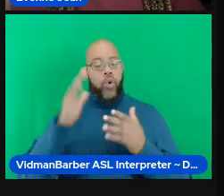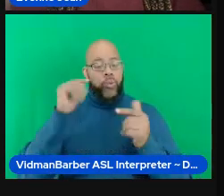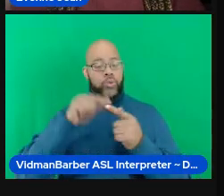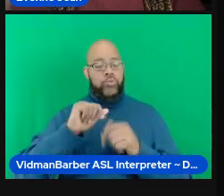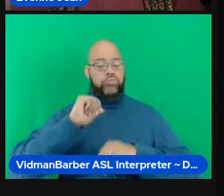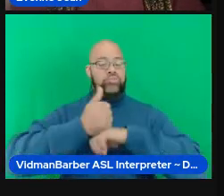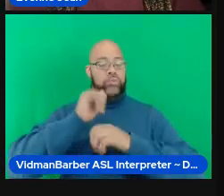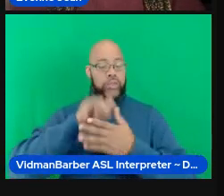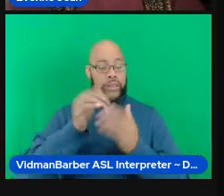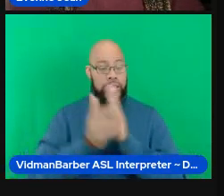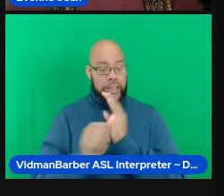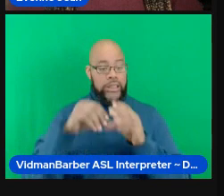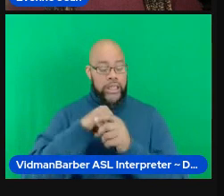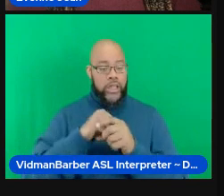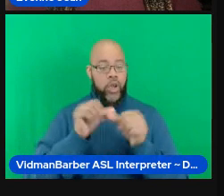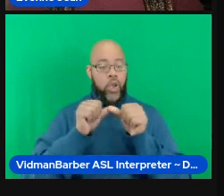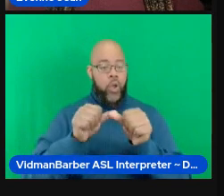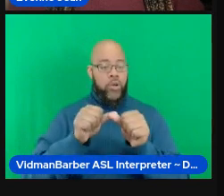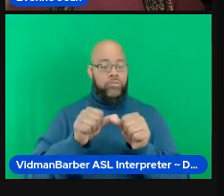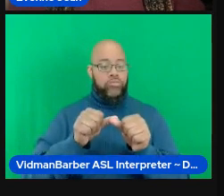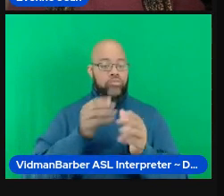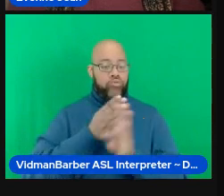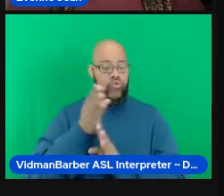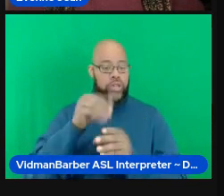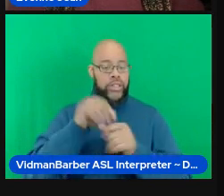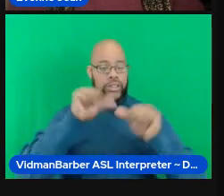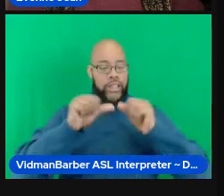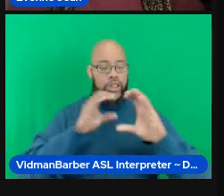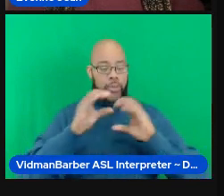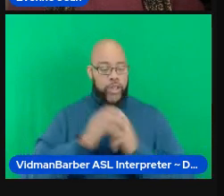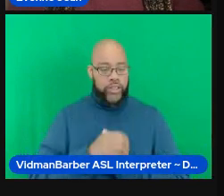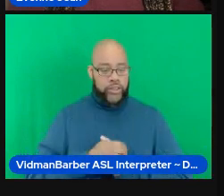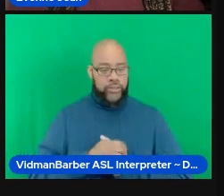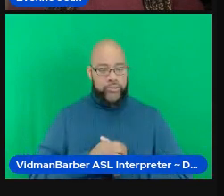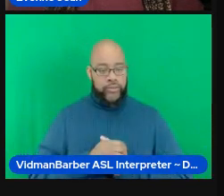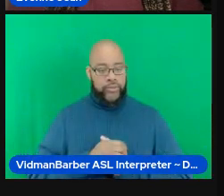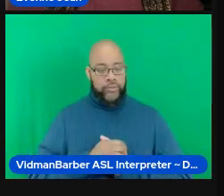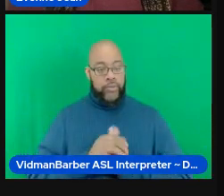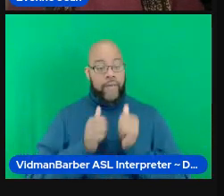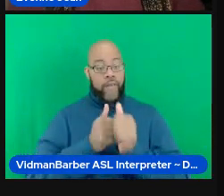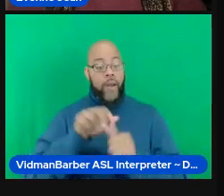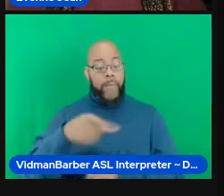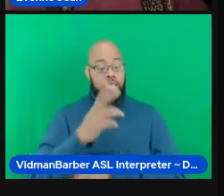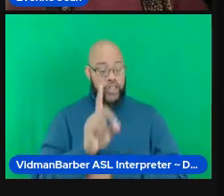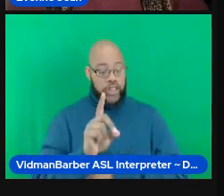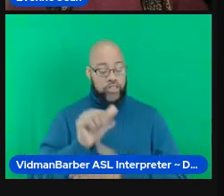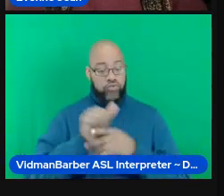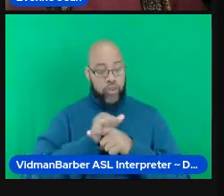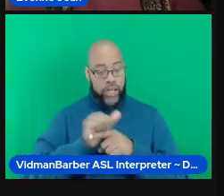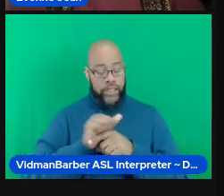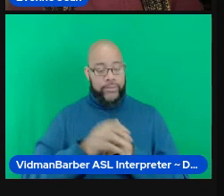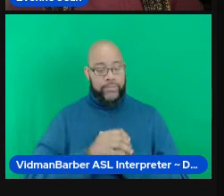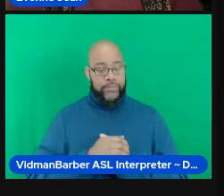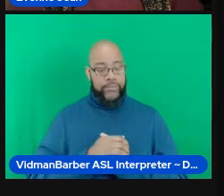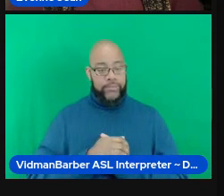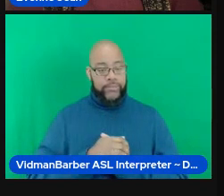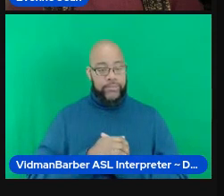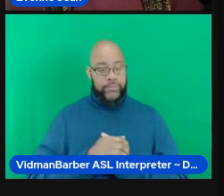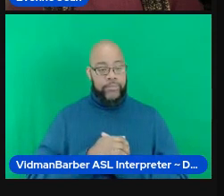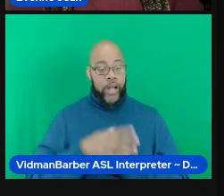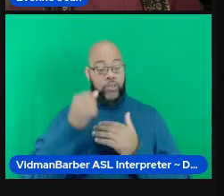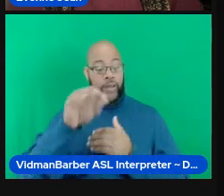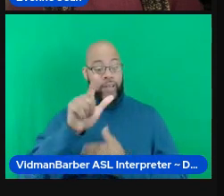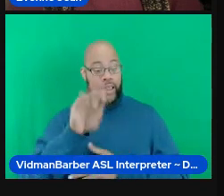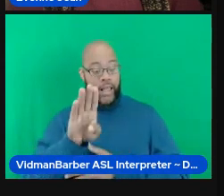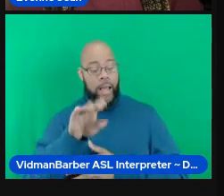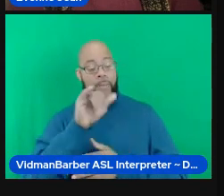skills into a long-lasting career in science communication. Following their PhD training, outside of the lab,